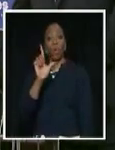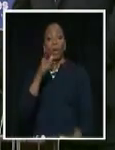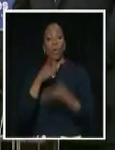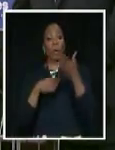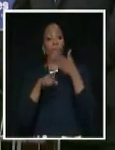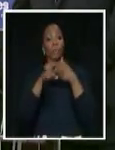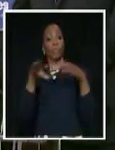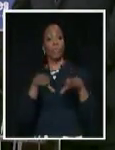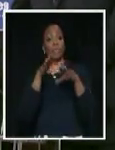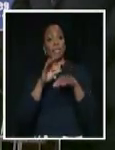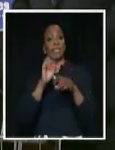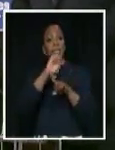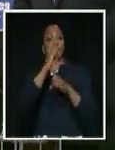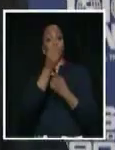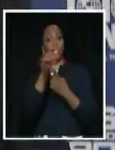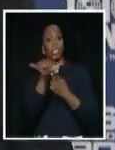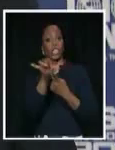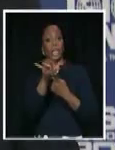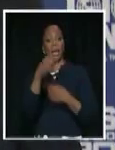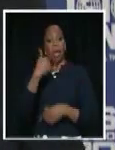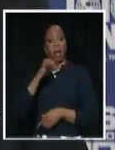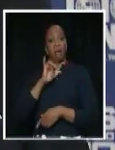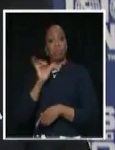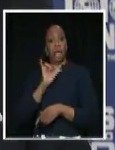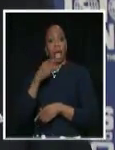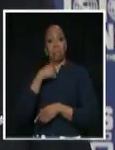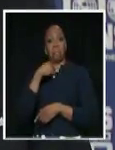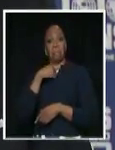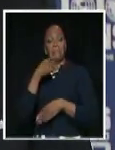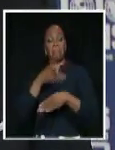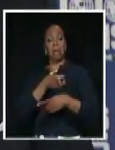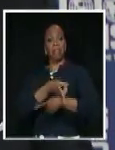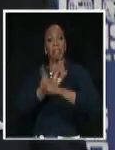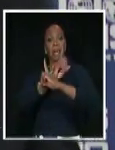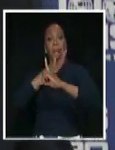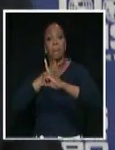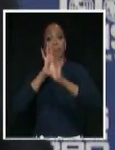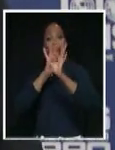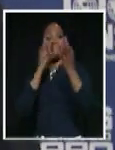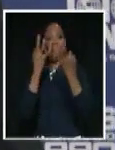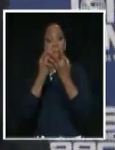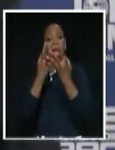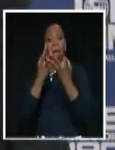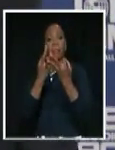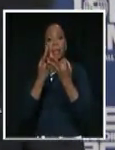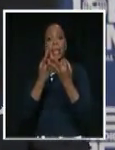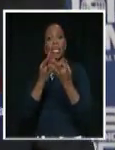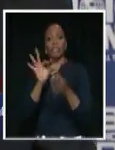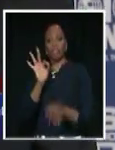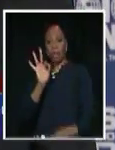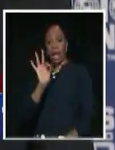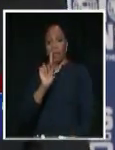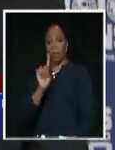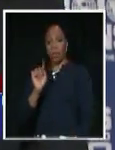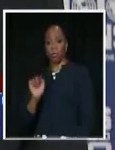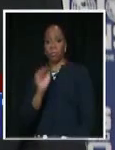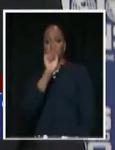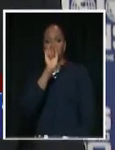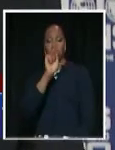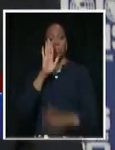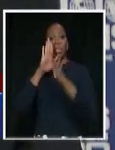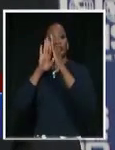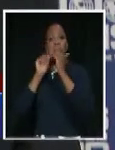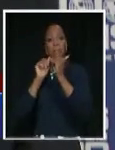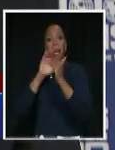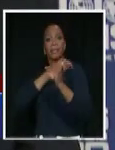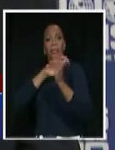you have done in that situation? I, too, would have defended my family with everything that I have. After you call 911, you expect the police department to